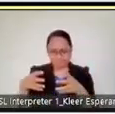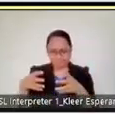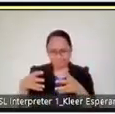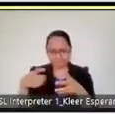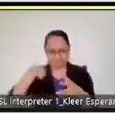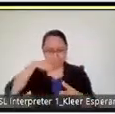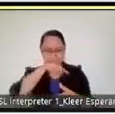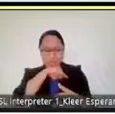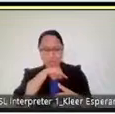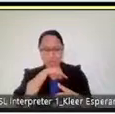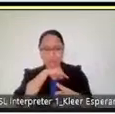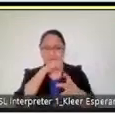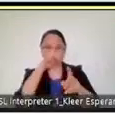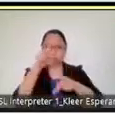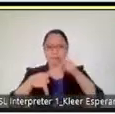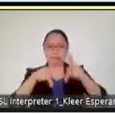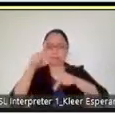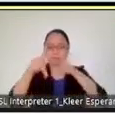dagiti nang panoray